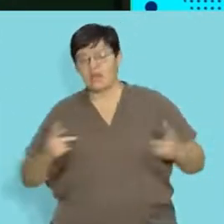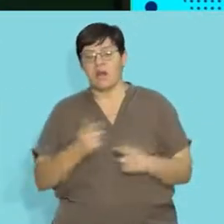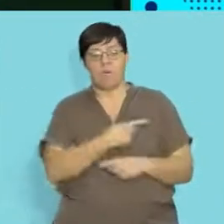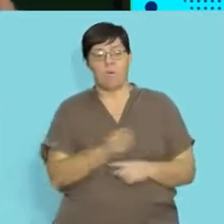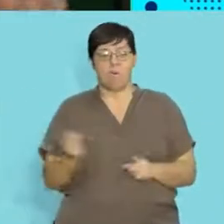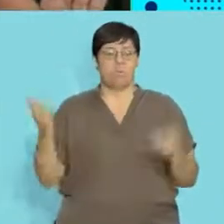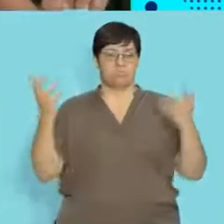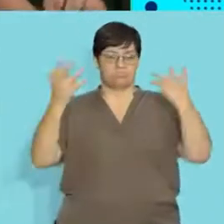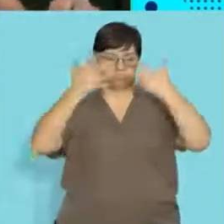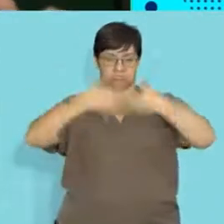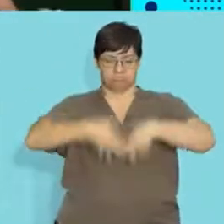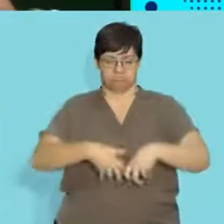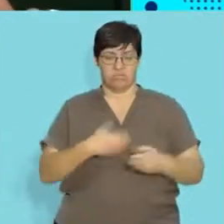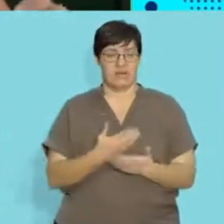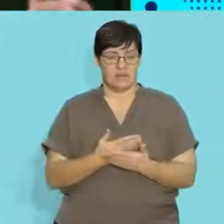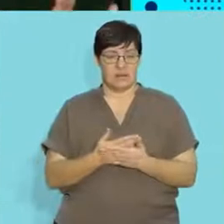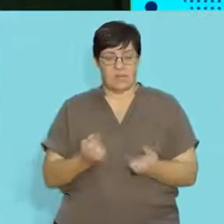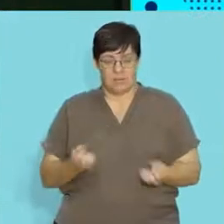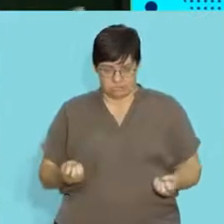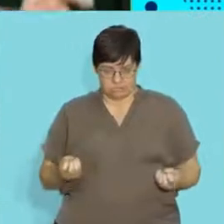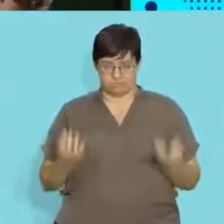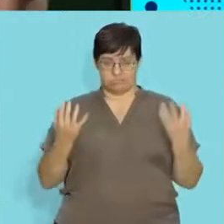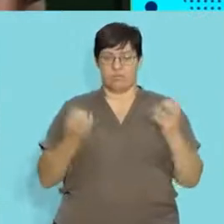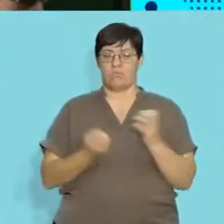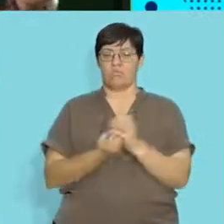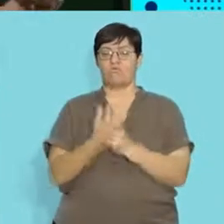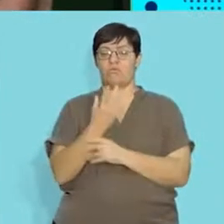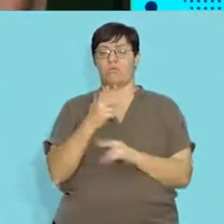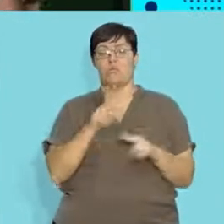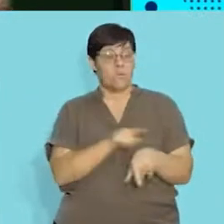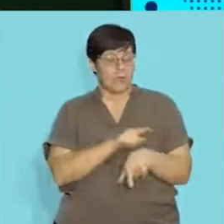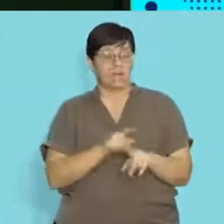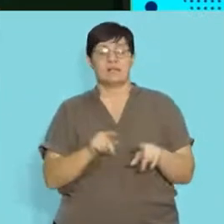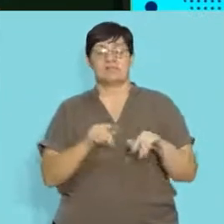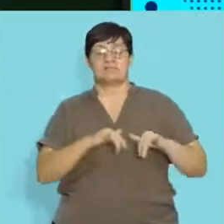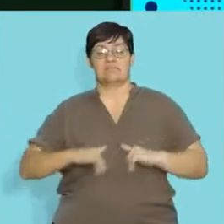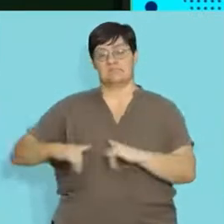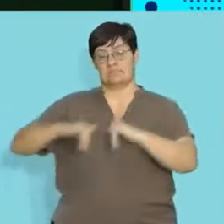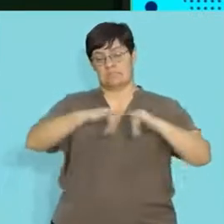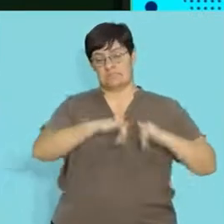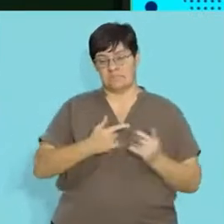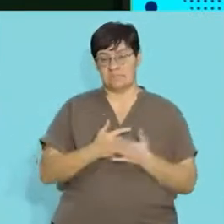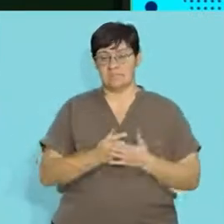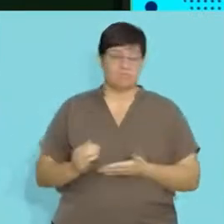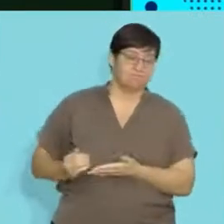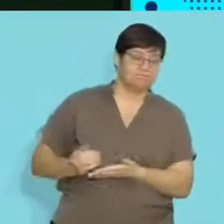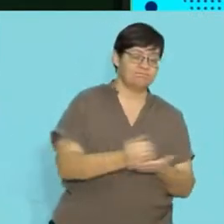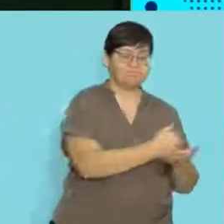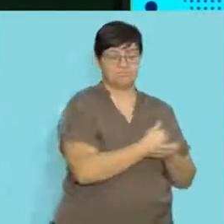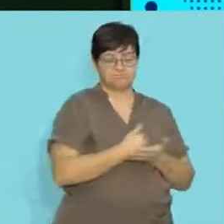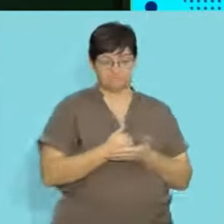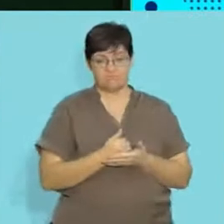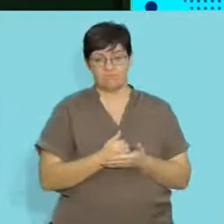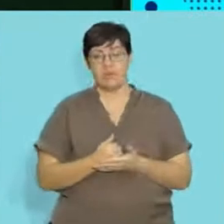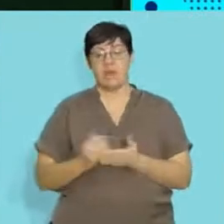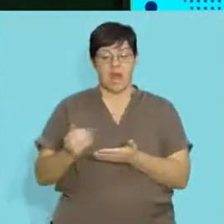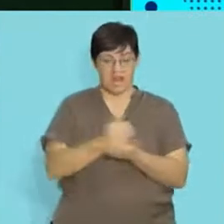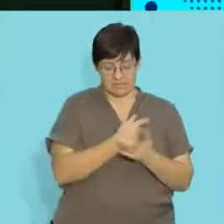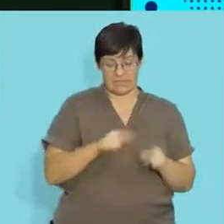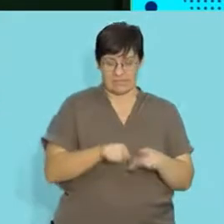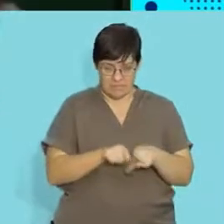germination can now all be synchronized so that they all germinate and grow at the same time, so that the harvesting of the crop can also